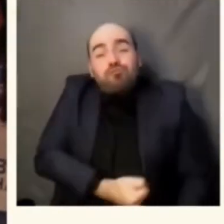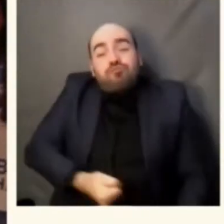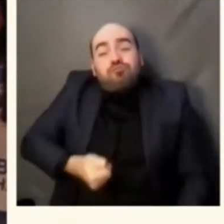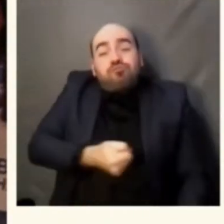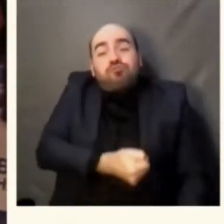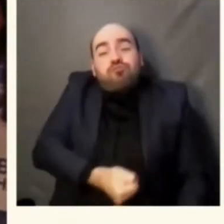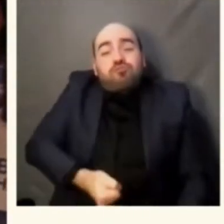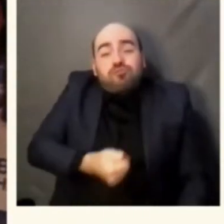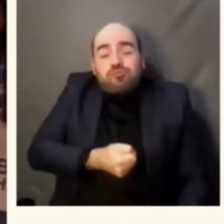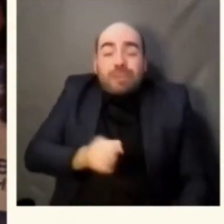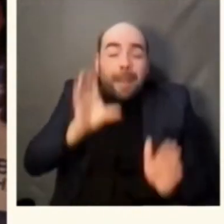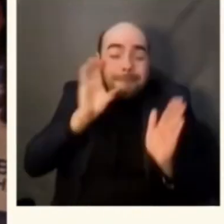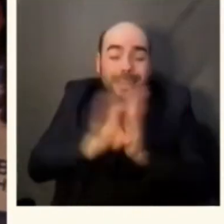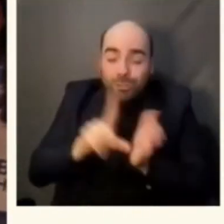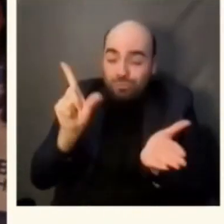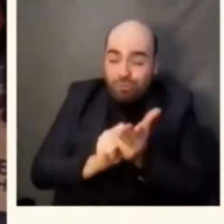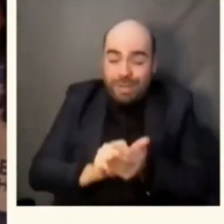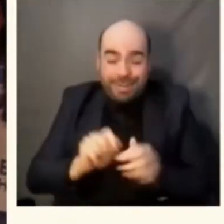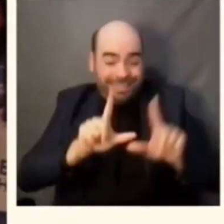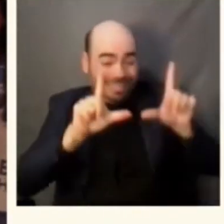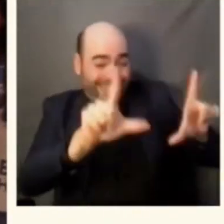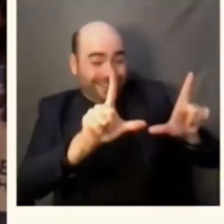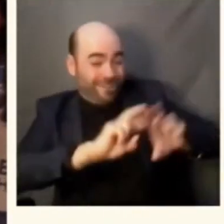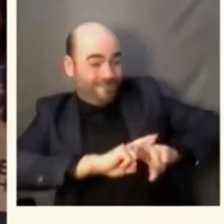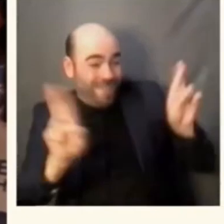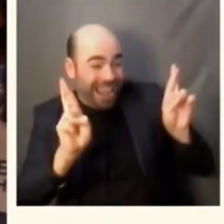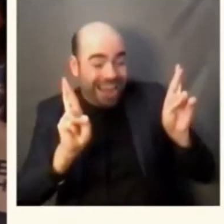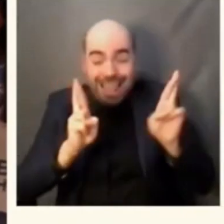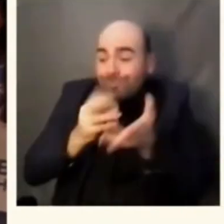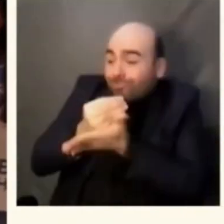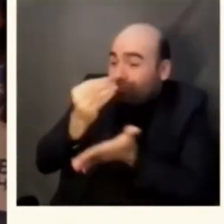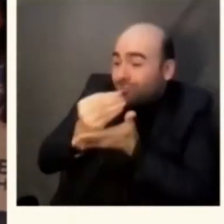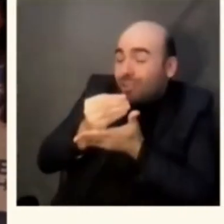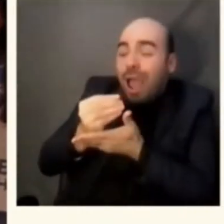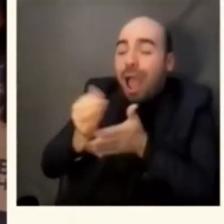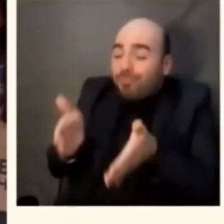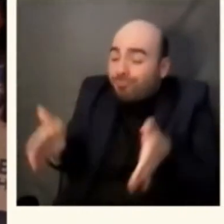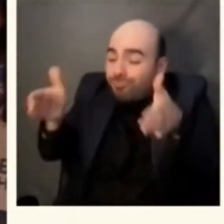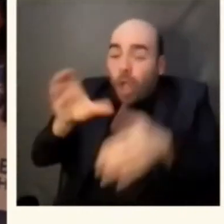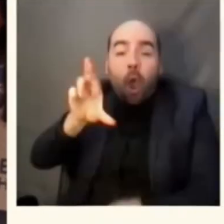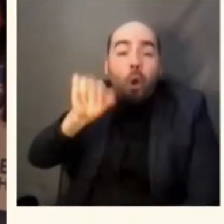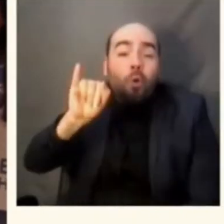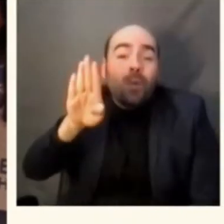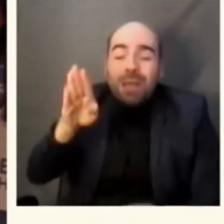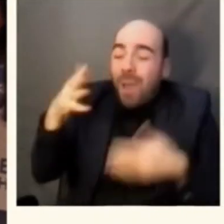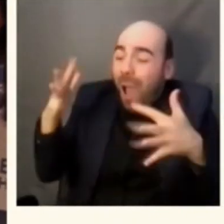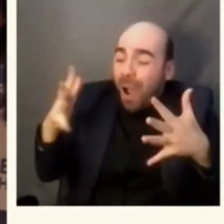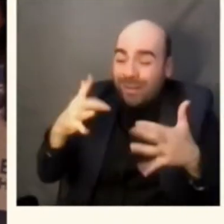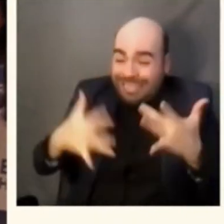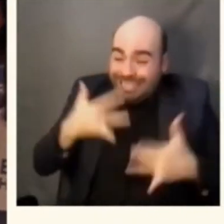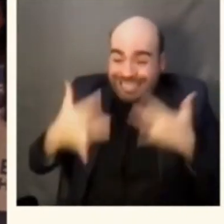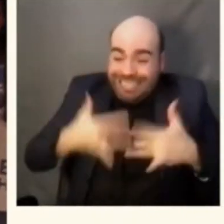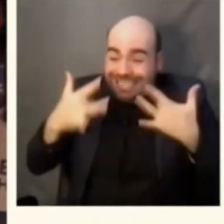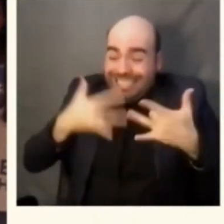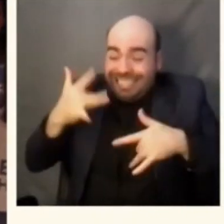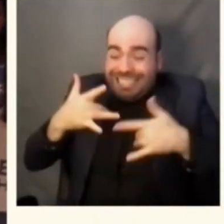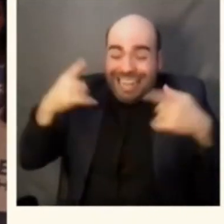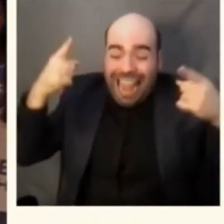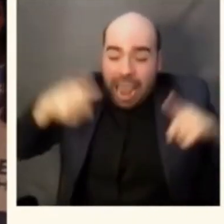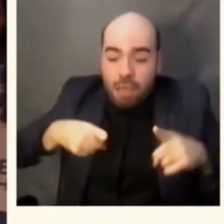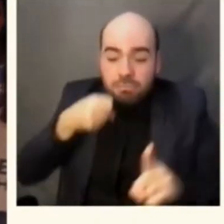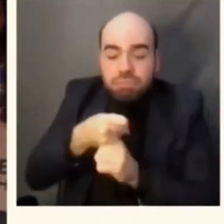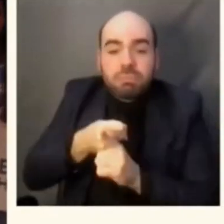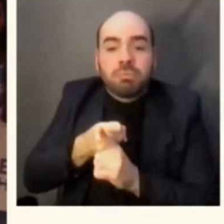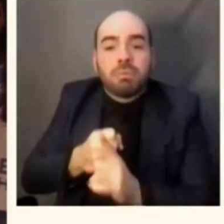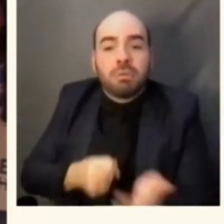fridge. And then a devastating diagnosis. Doctors who refused